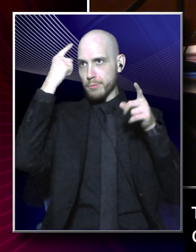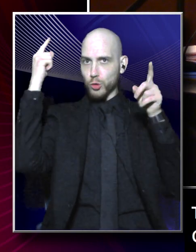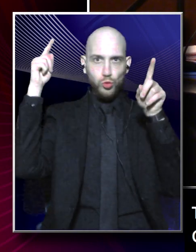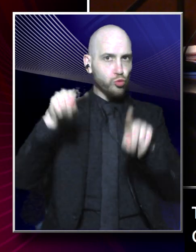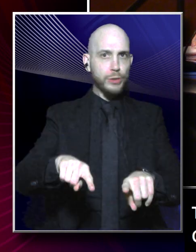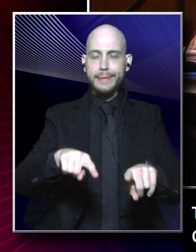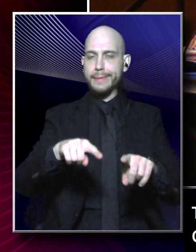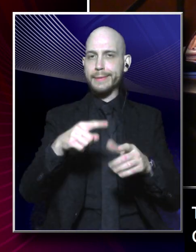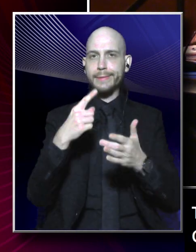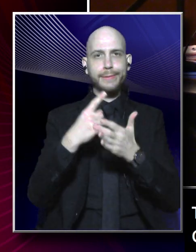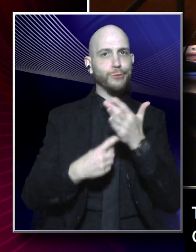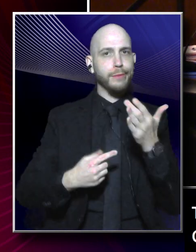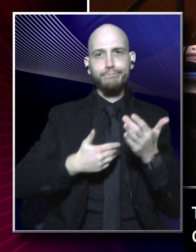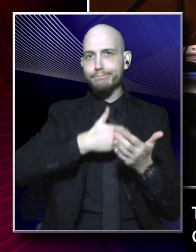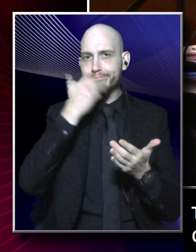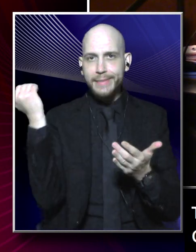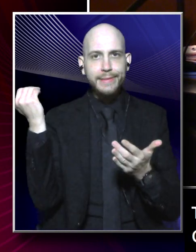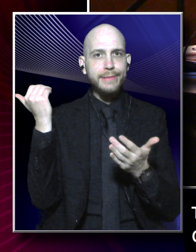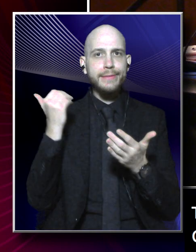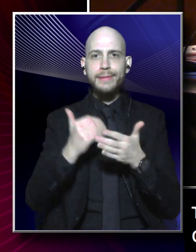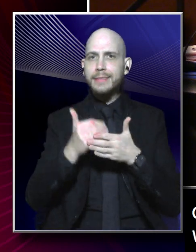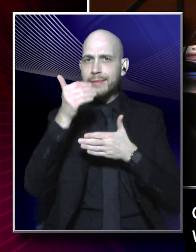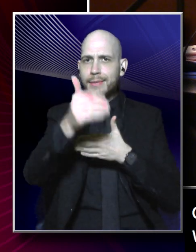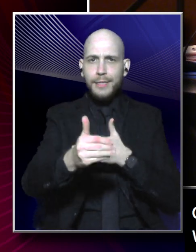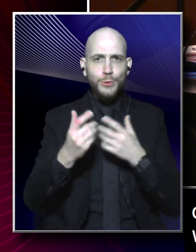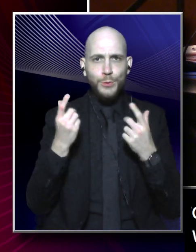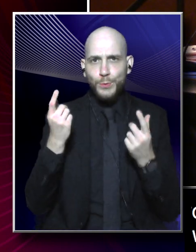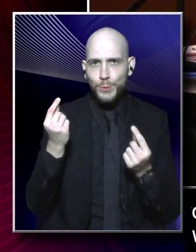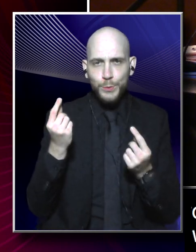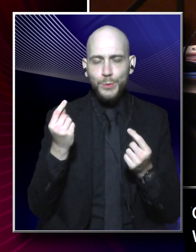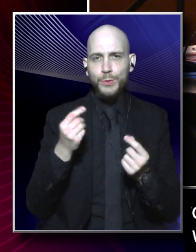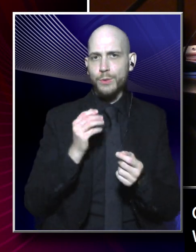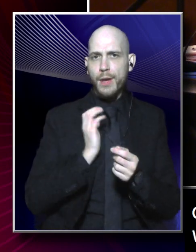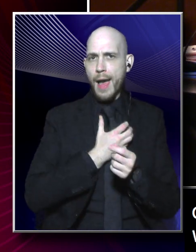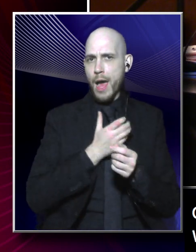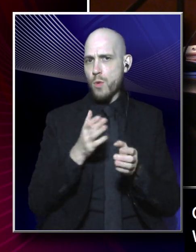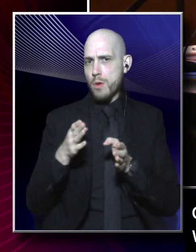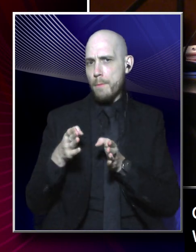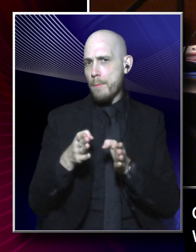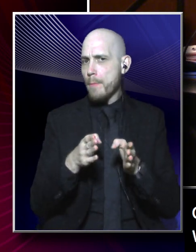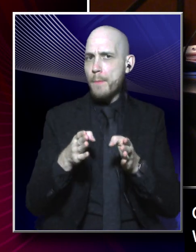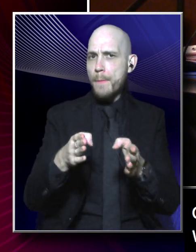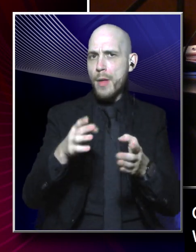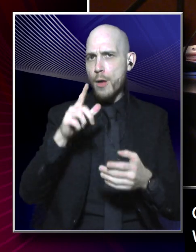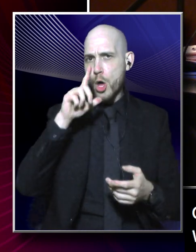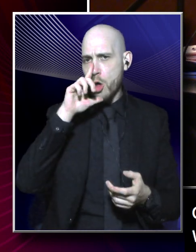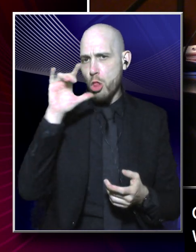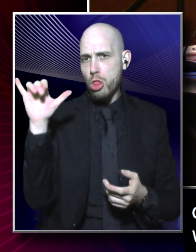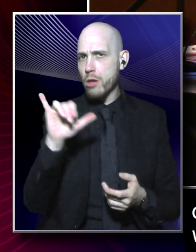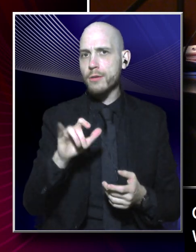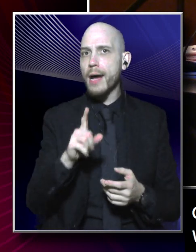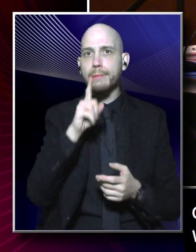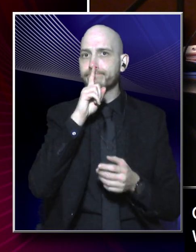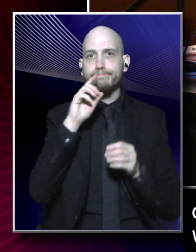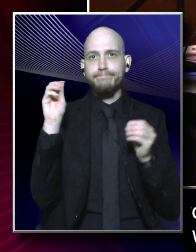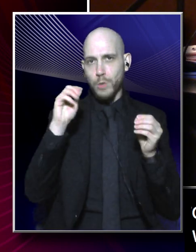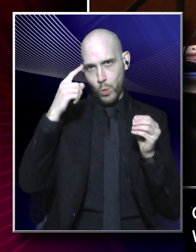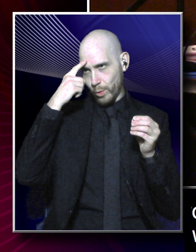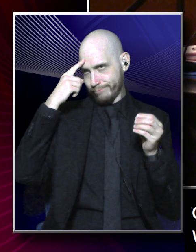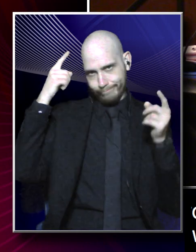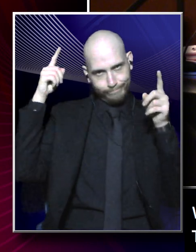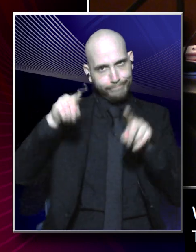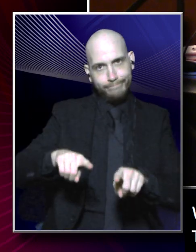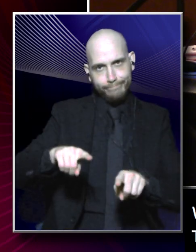next step and what would be our path forward. So after a lot of thinking about